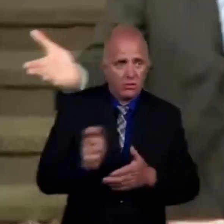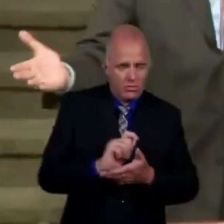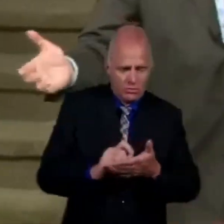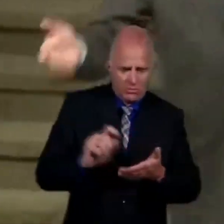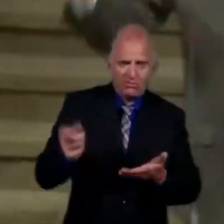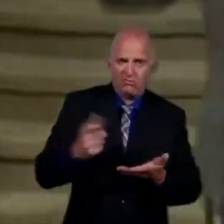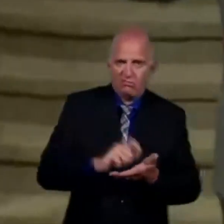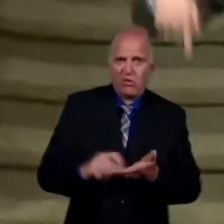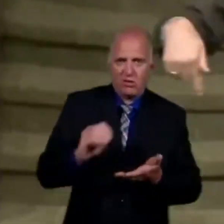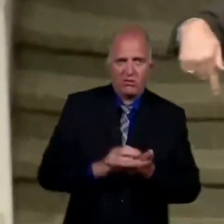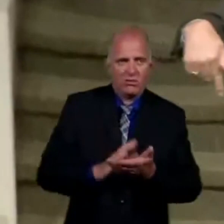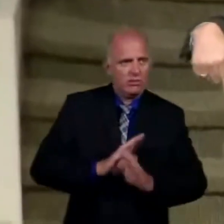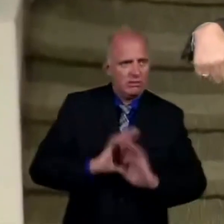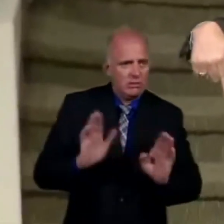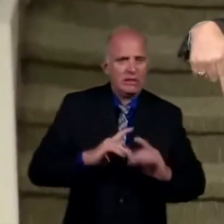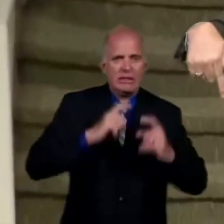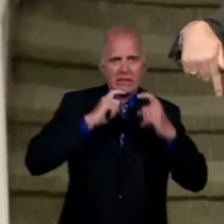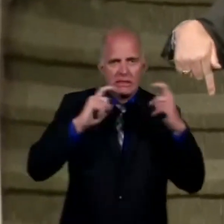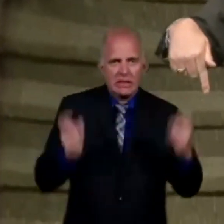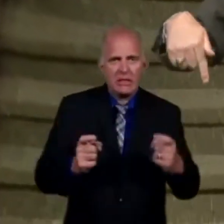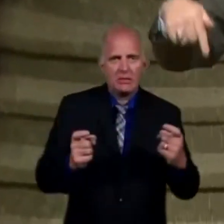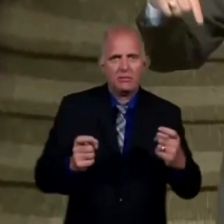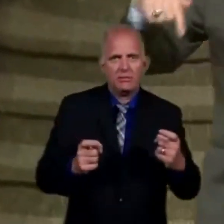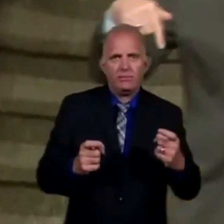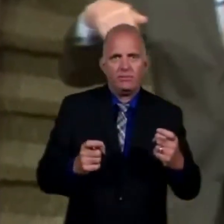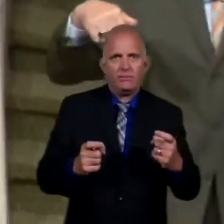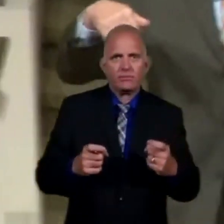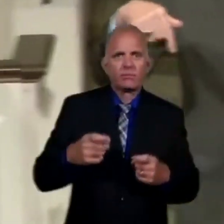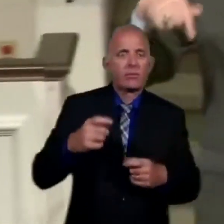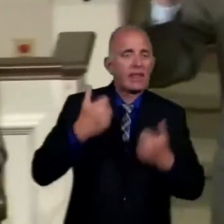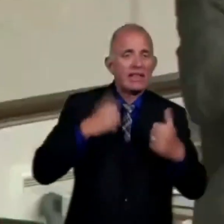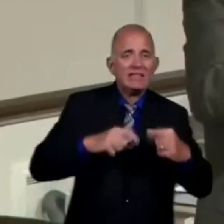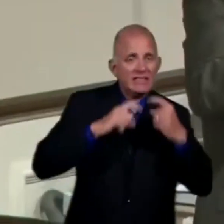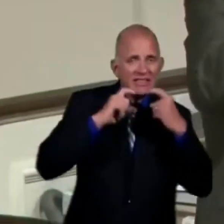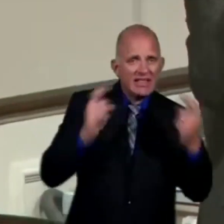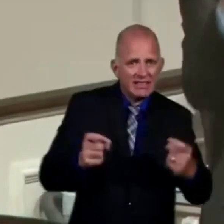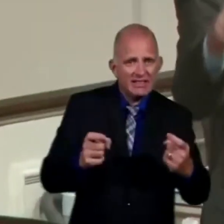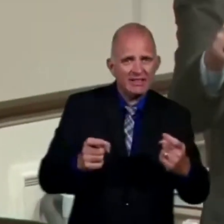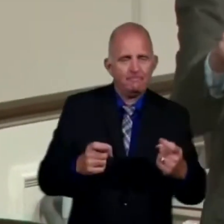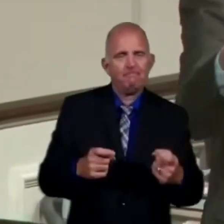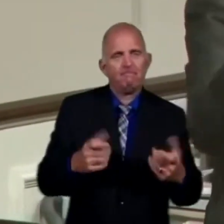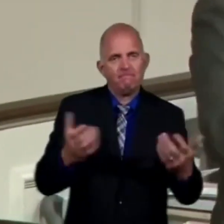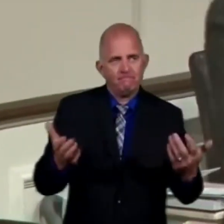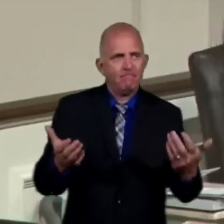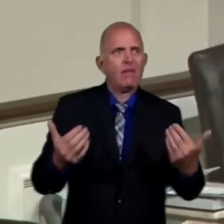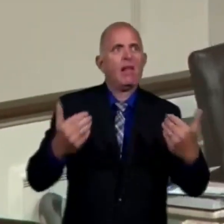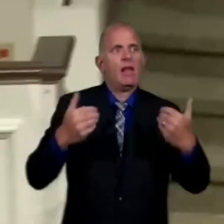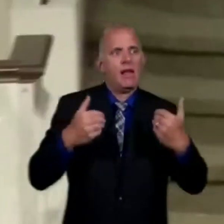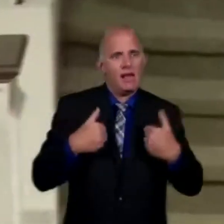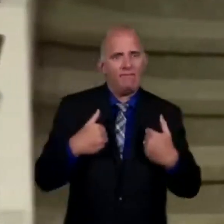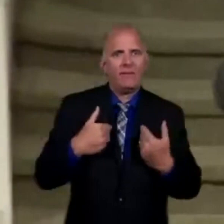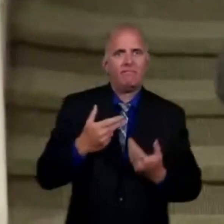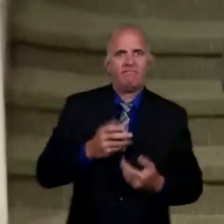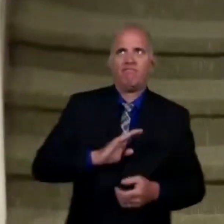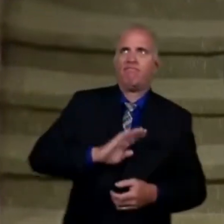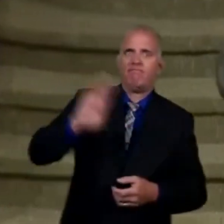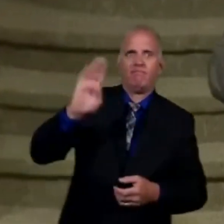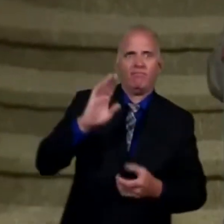sin not. But if any sin, He has an advocate with the Father, Jesus Christ,